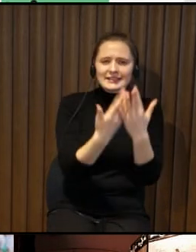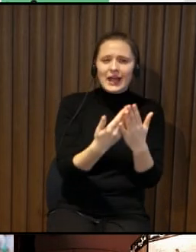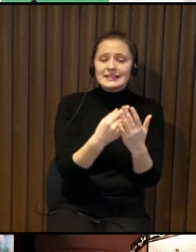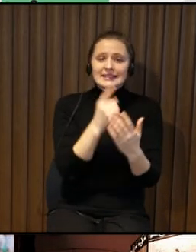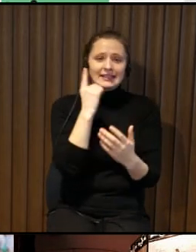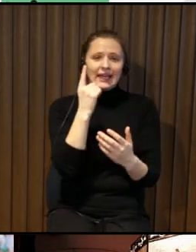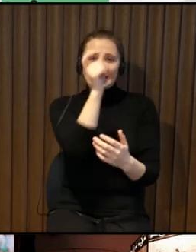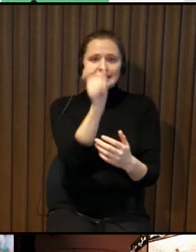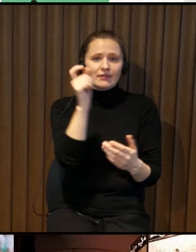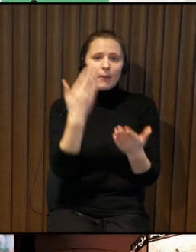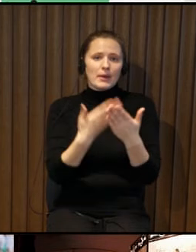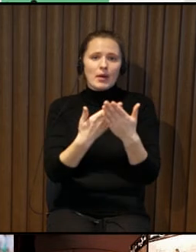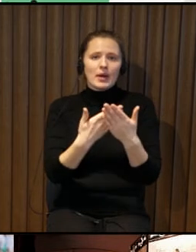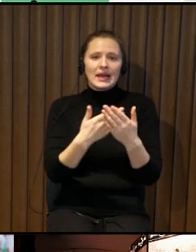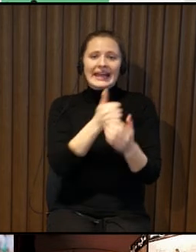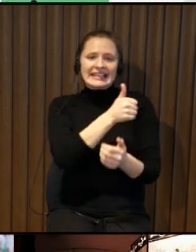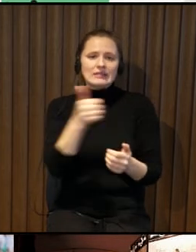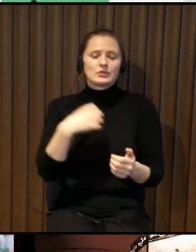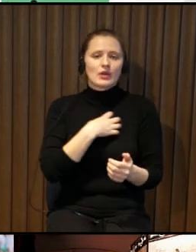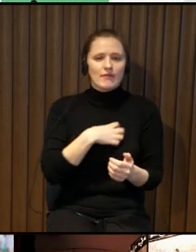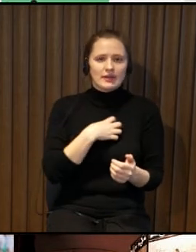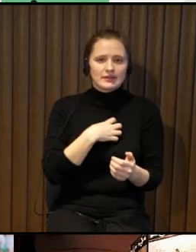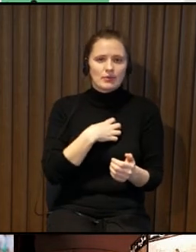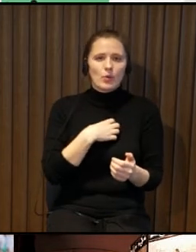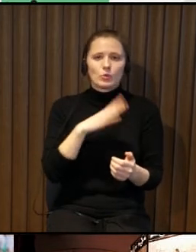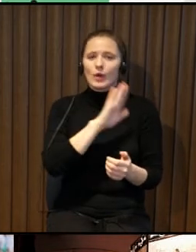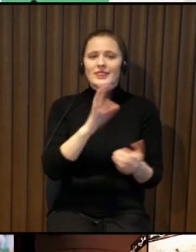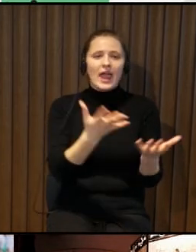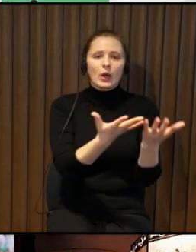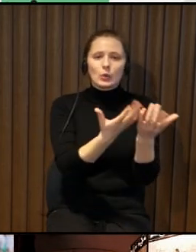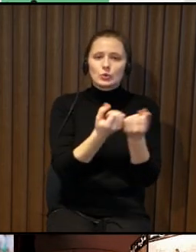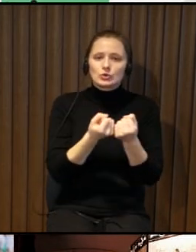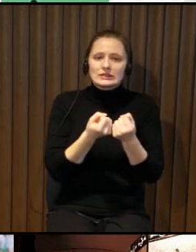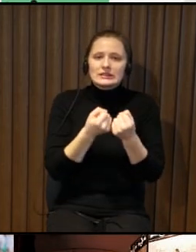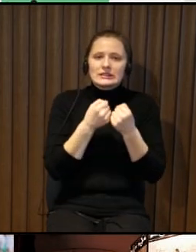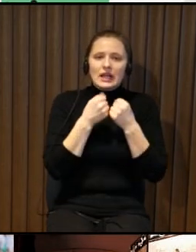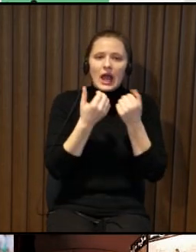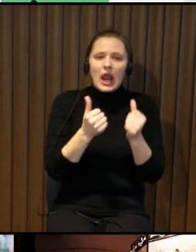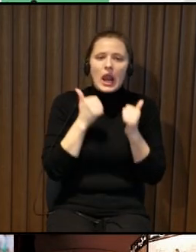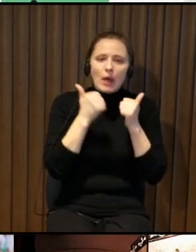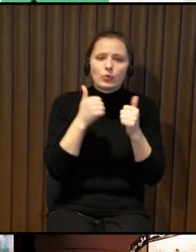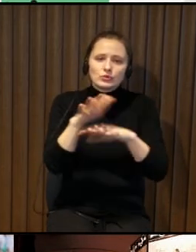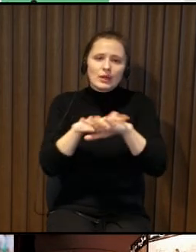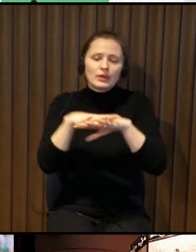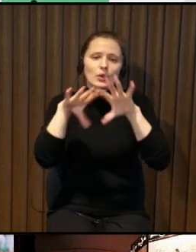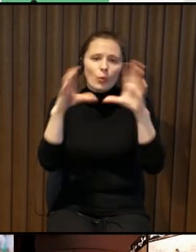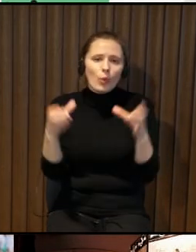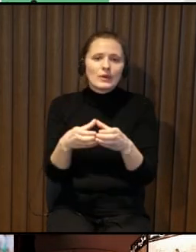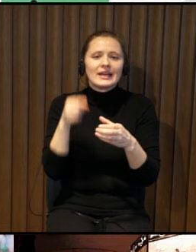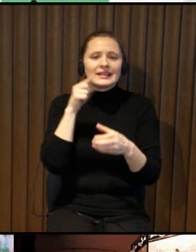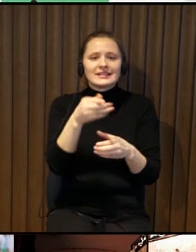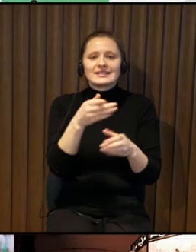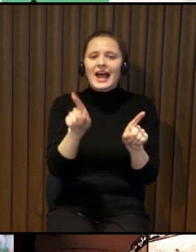This does not benefit our society as a whole, is not financially or technically viable, because those